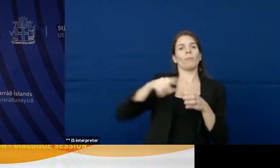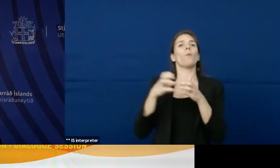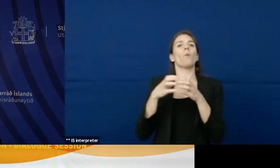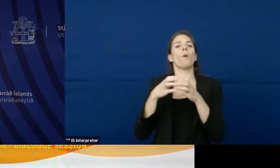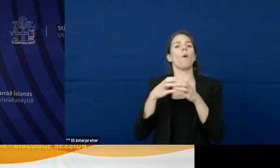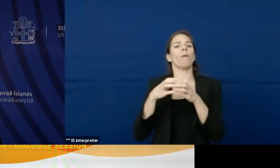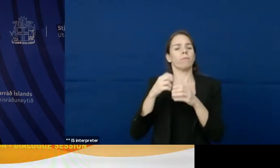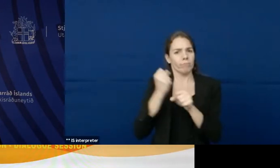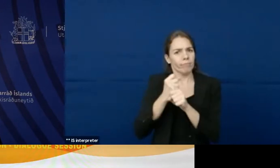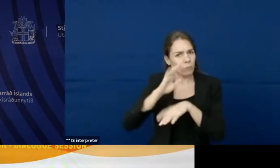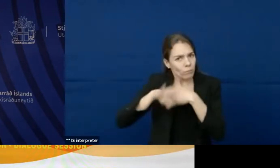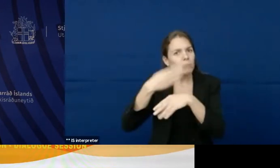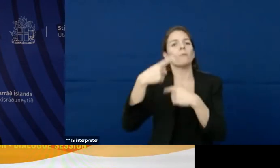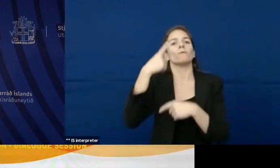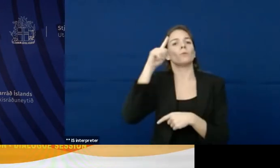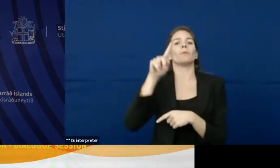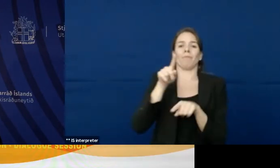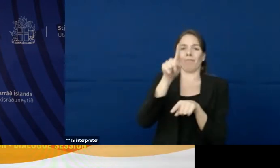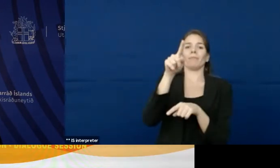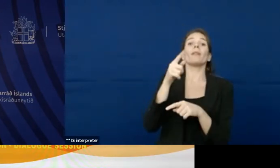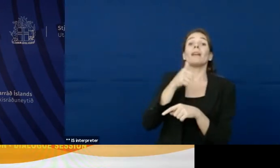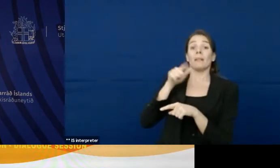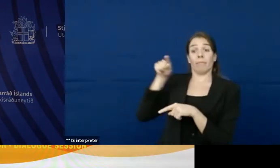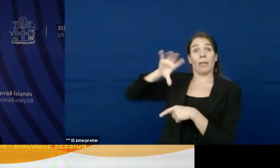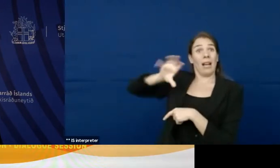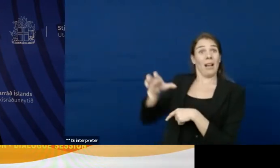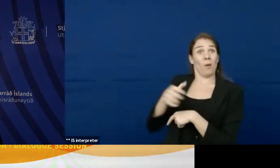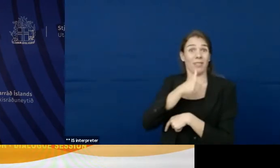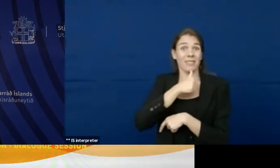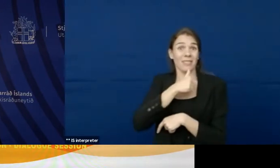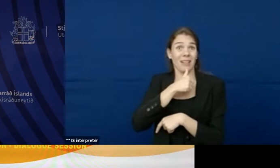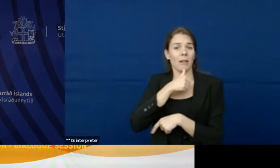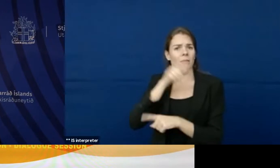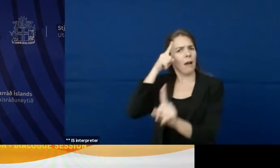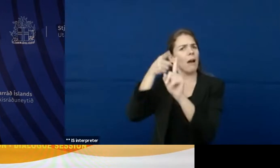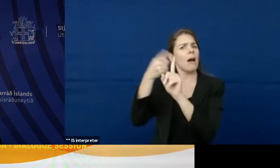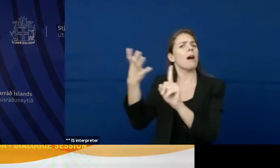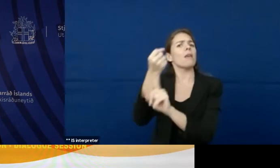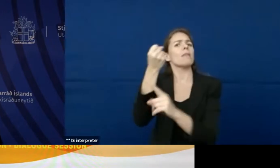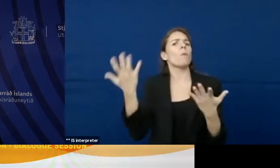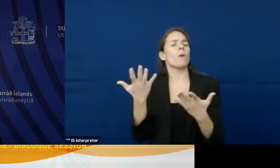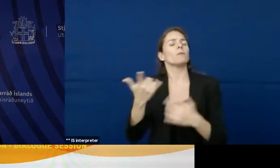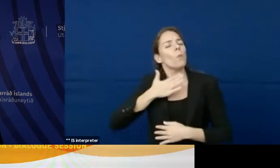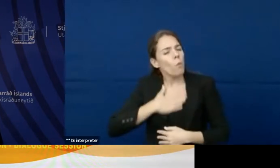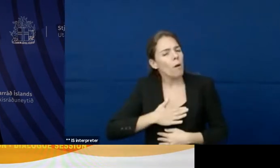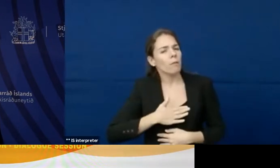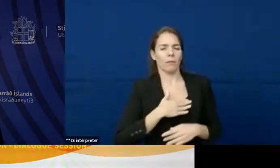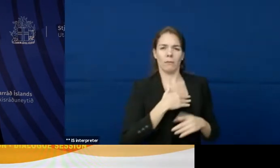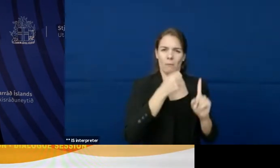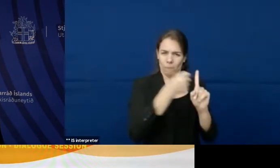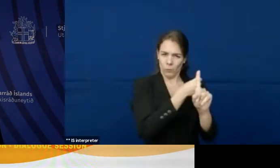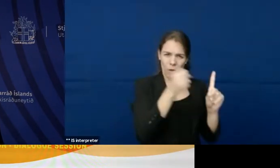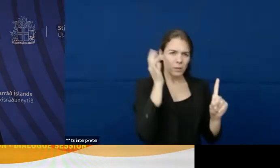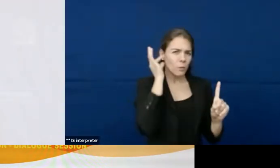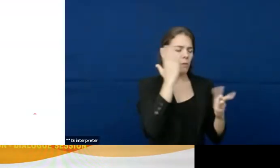now more than ever, to counter stagnation and the risk of setbacks in global efforts in